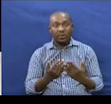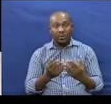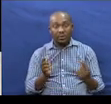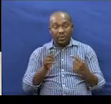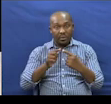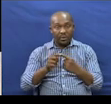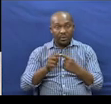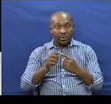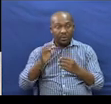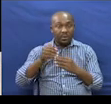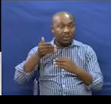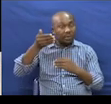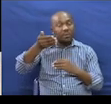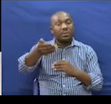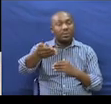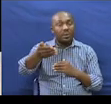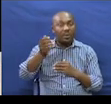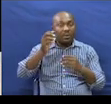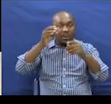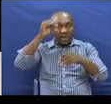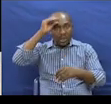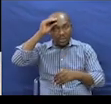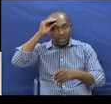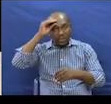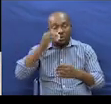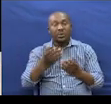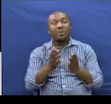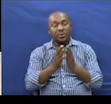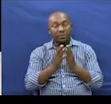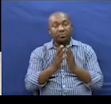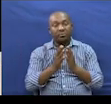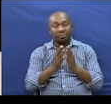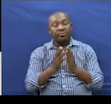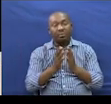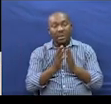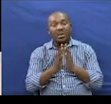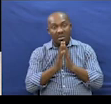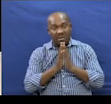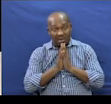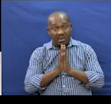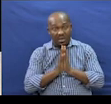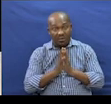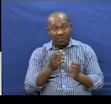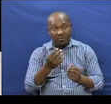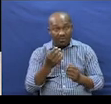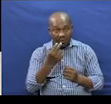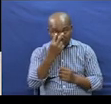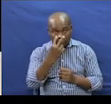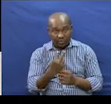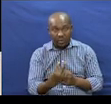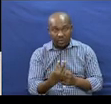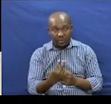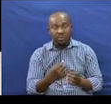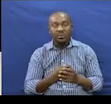the coming lesson. So I would like to say thank you for listening, and